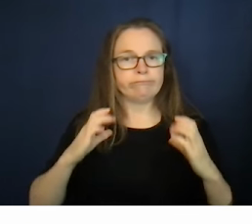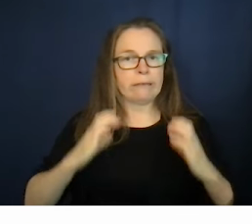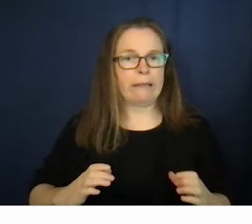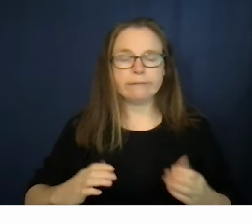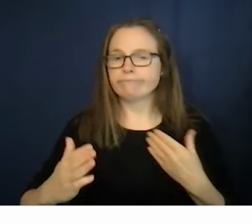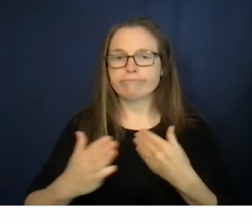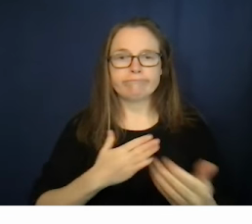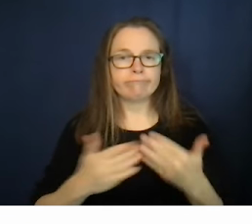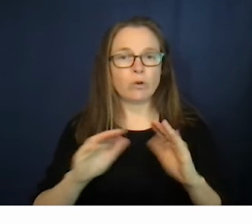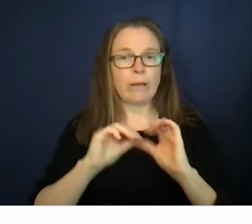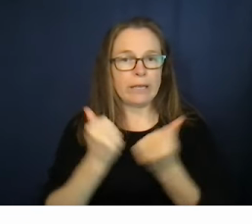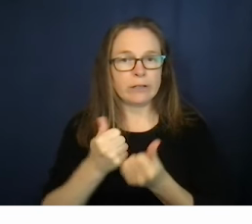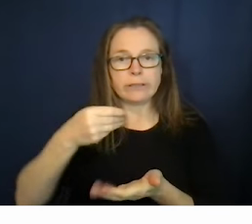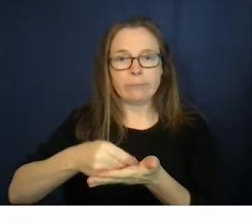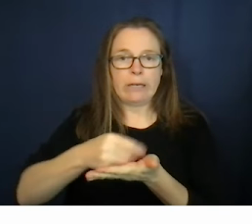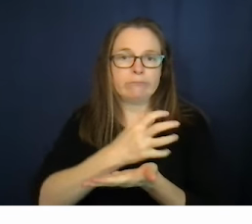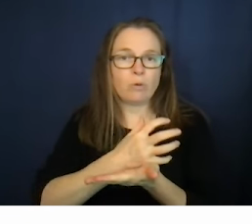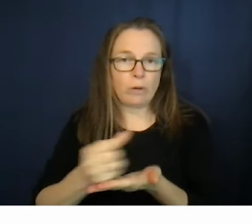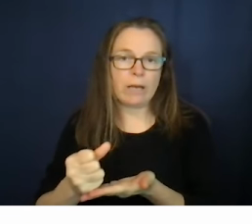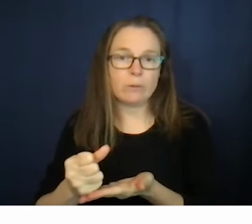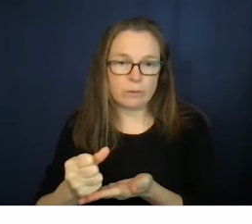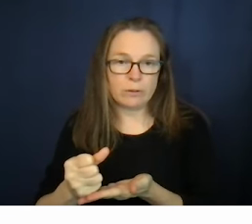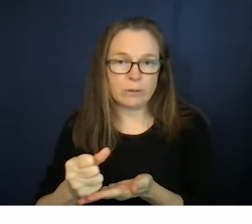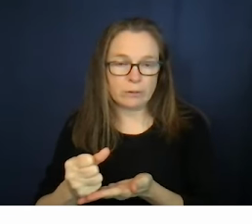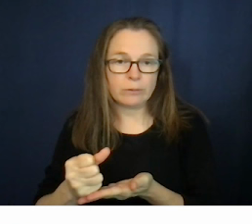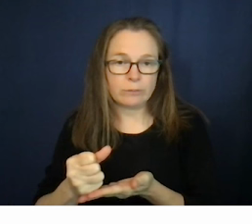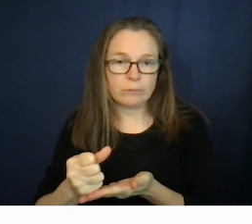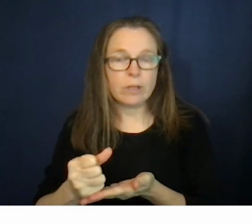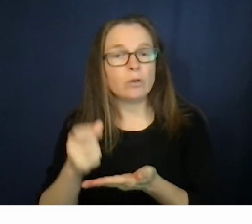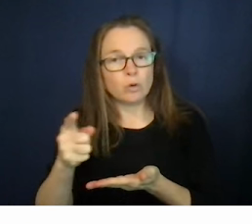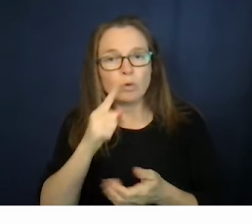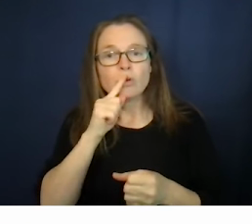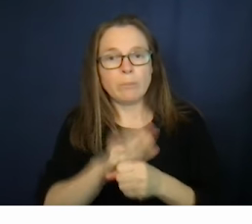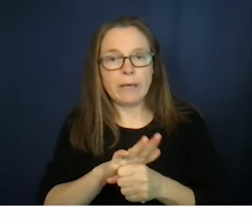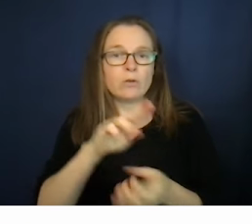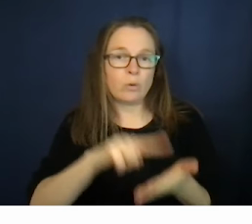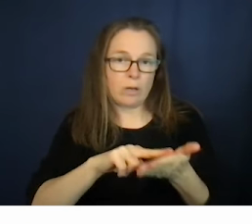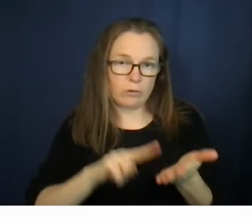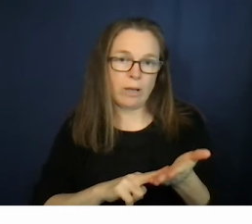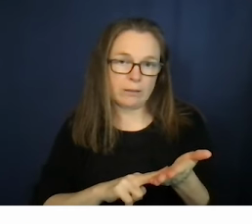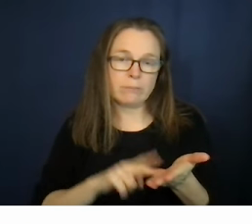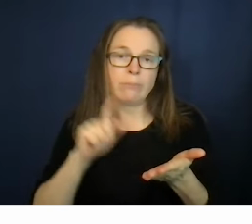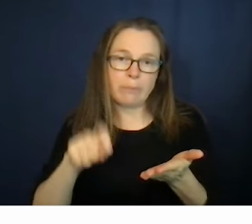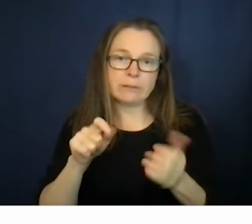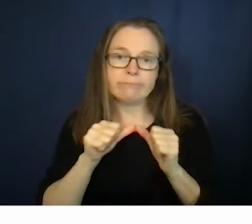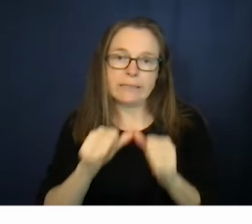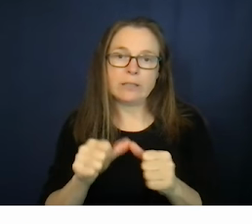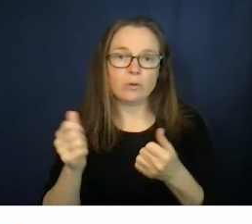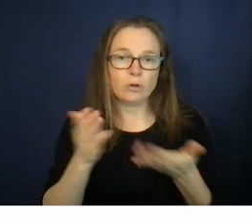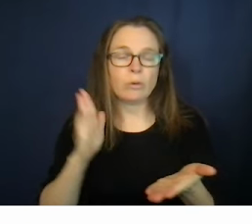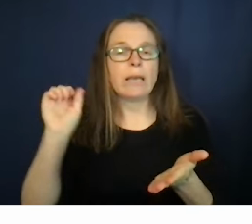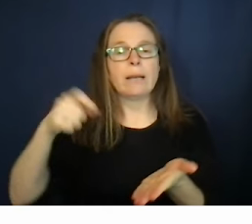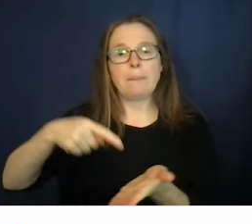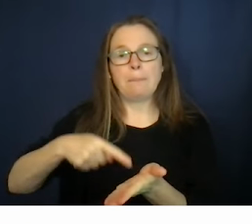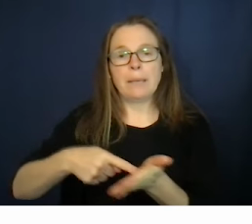your agency runs out of funds that is in your service contract. Those units will be billed as